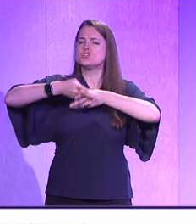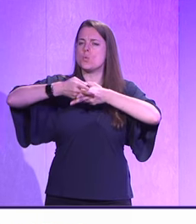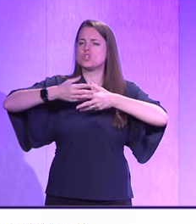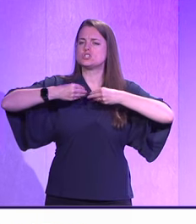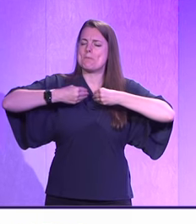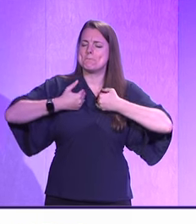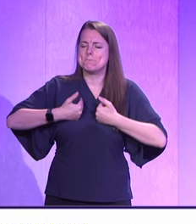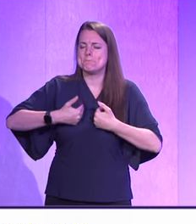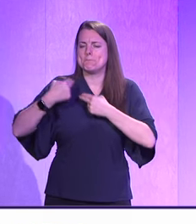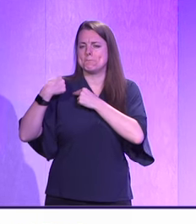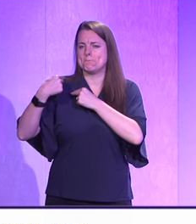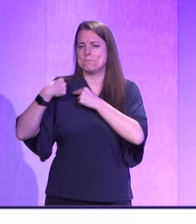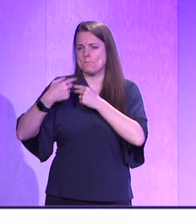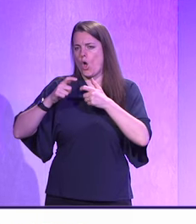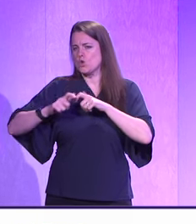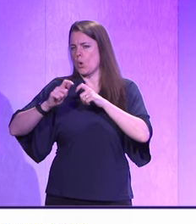on an ongoing basis.